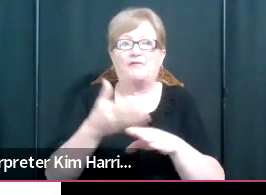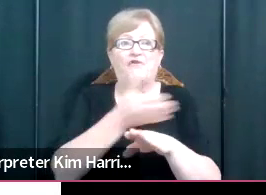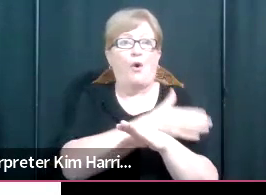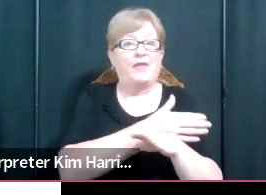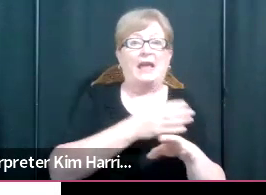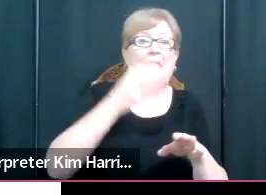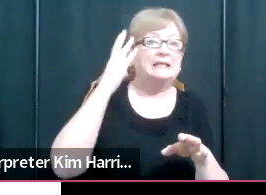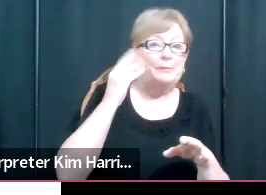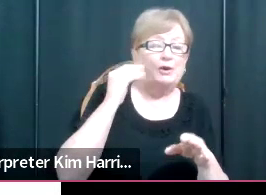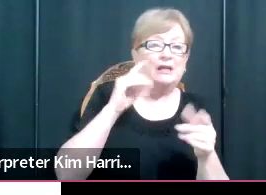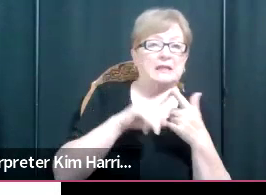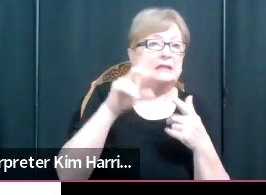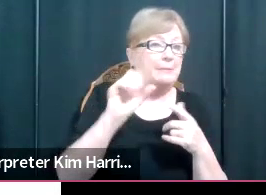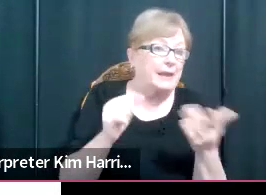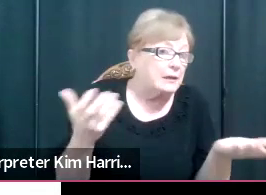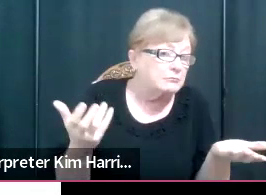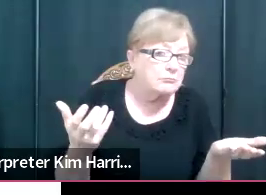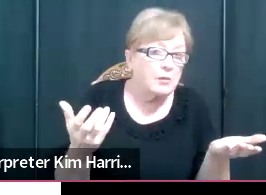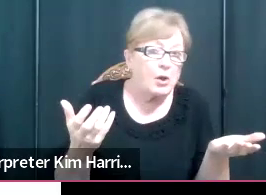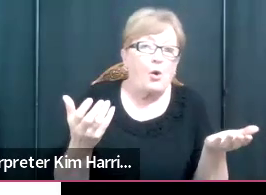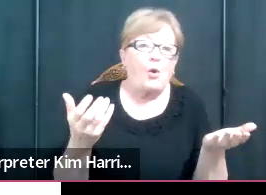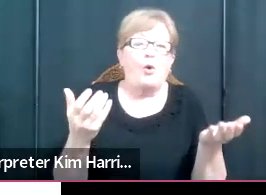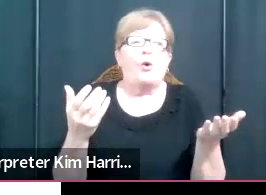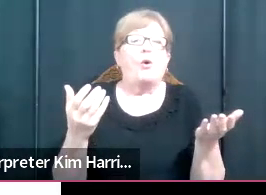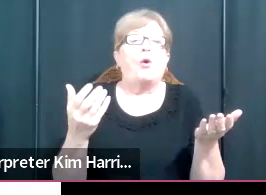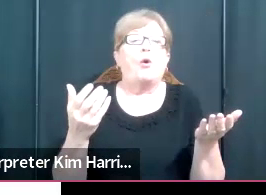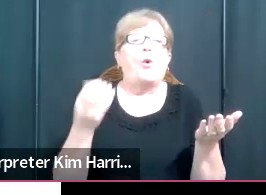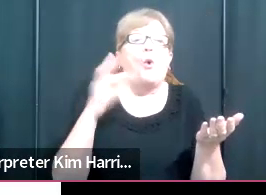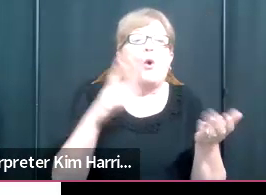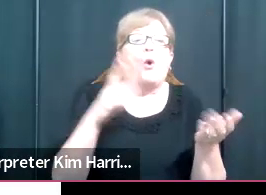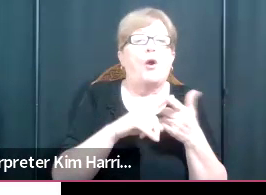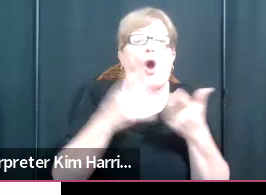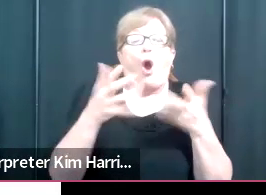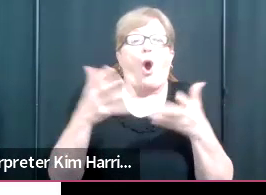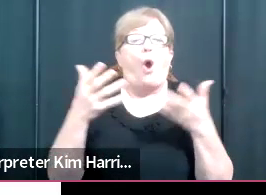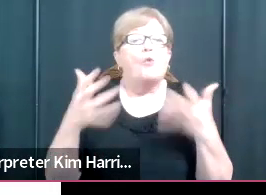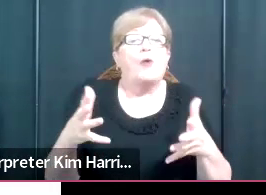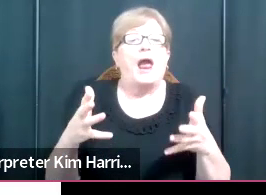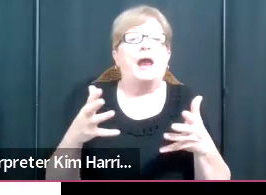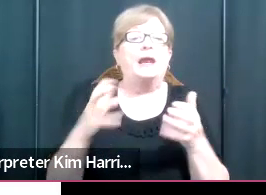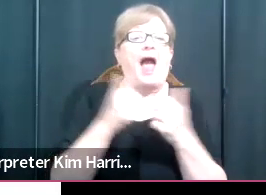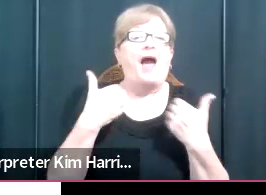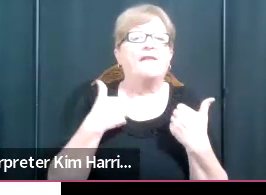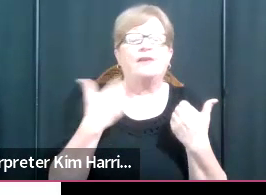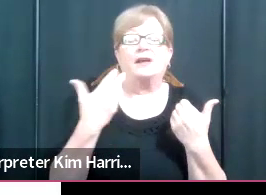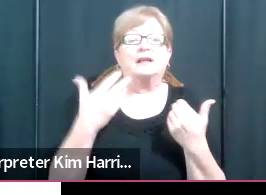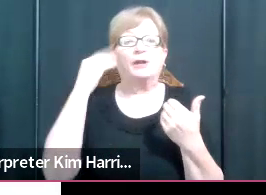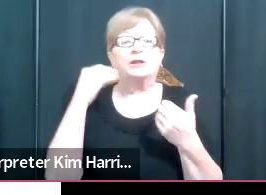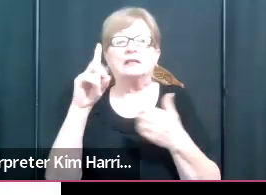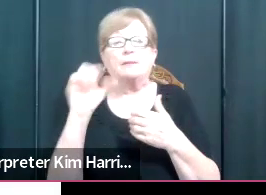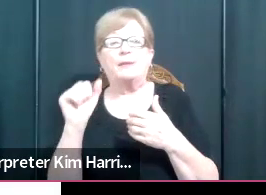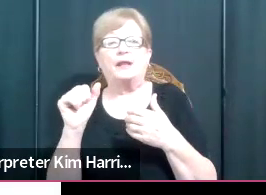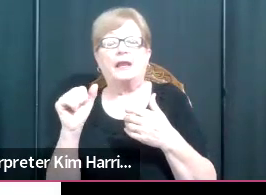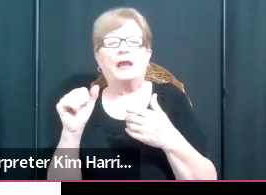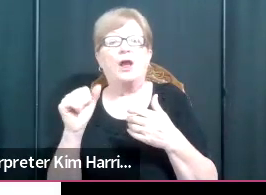a disability, while somebody already experiences a disability, or